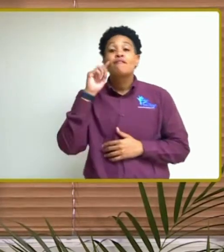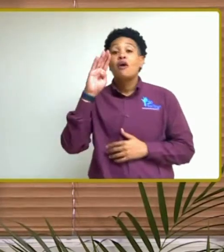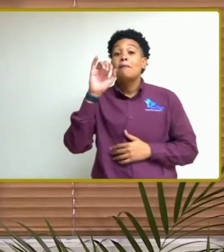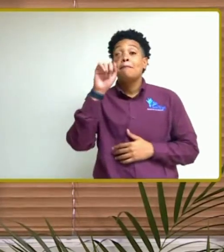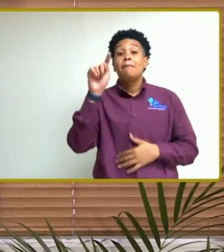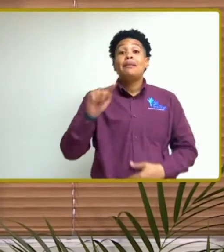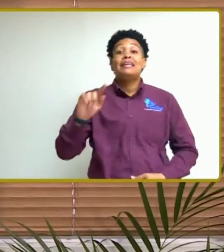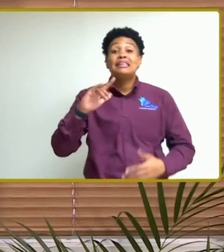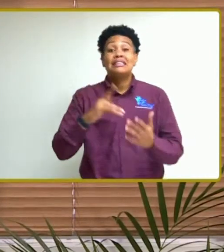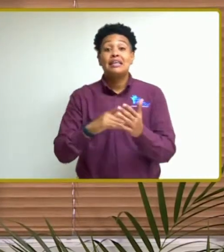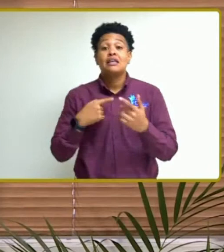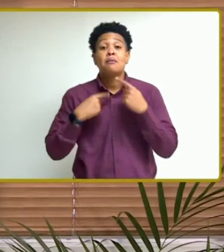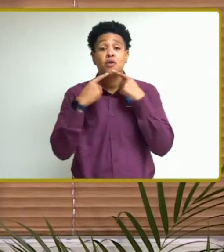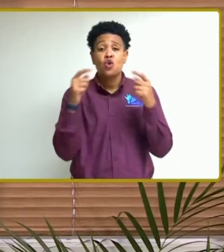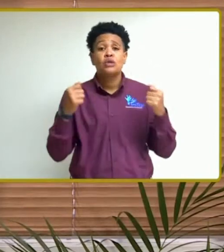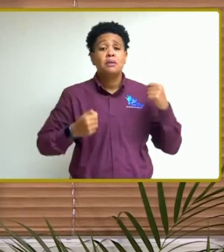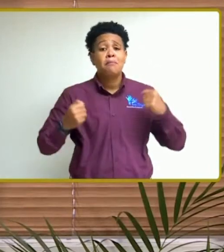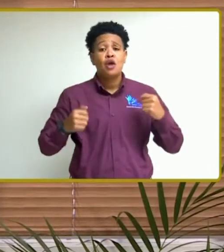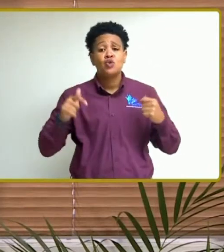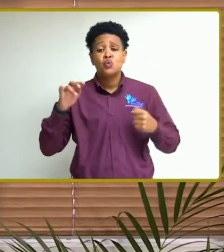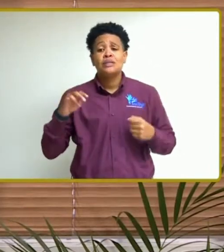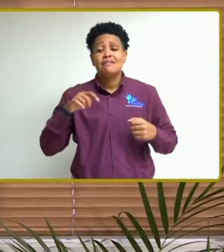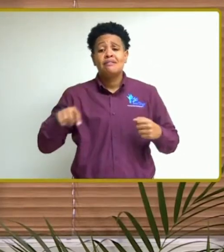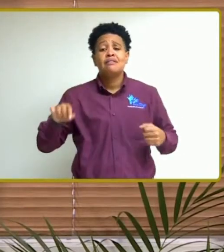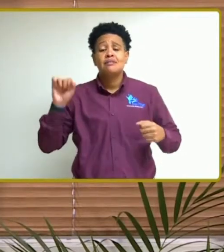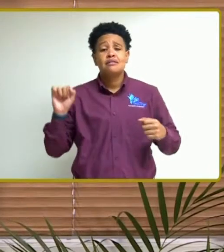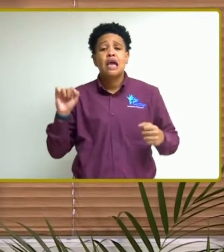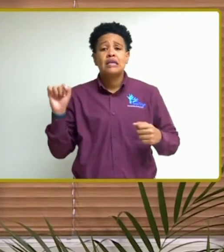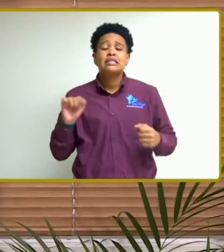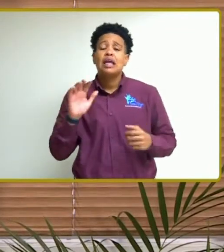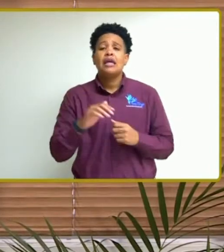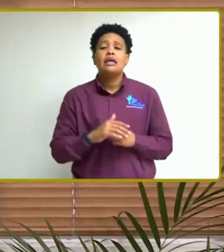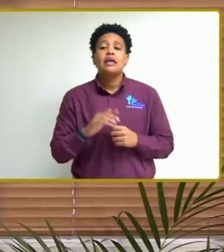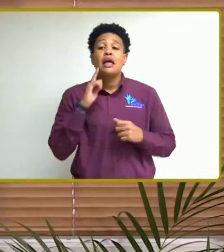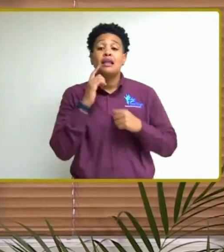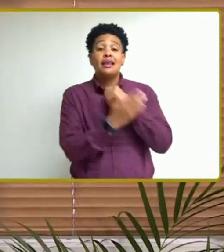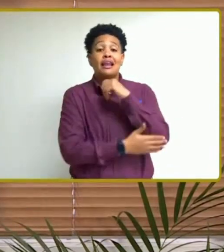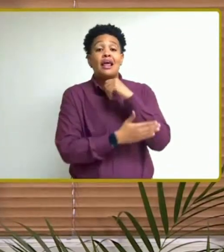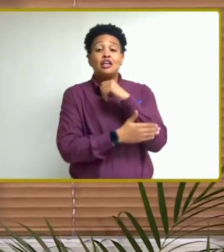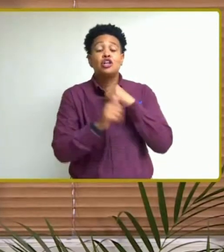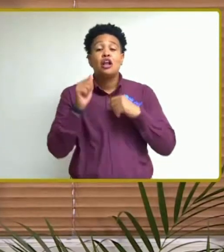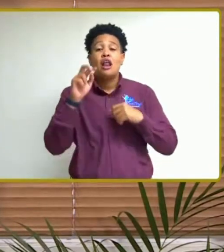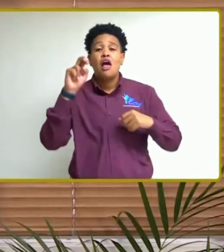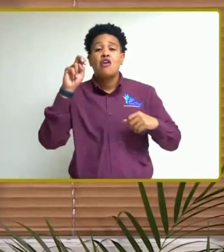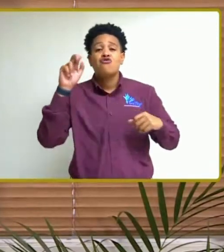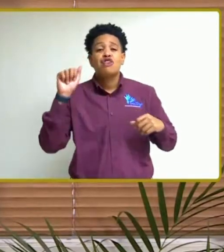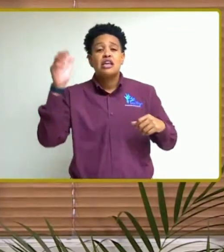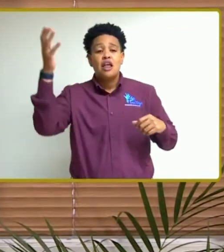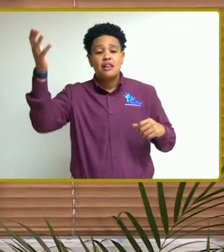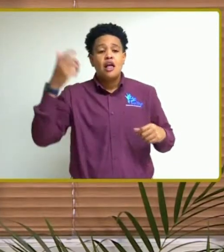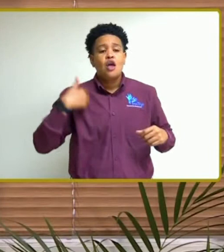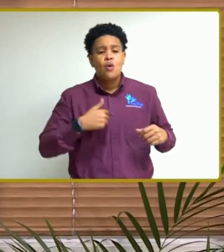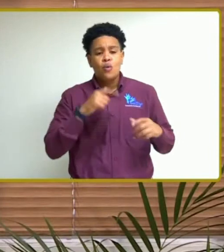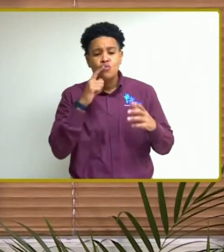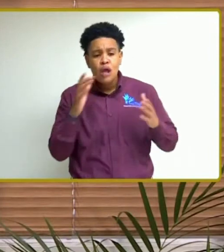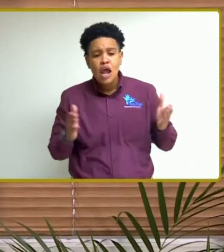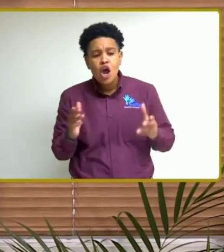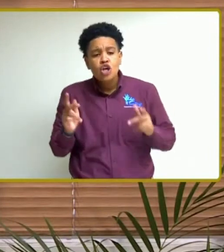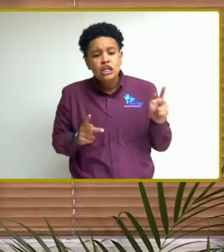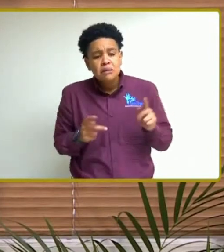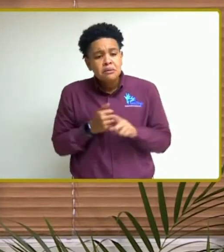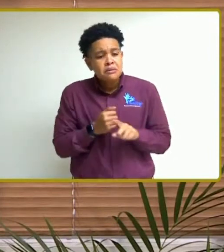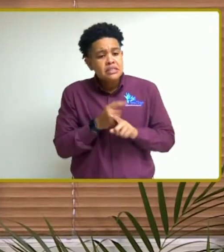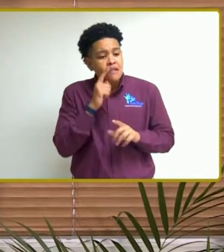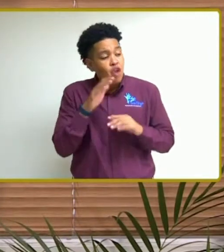I'm announcing for March 27th, this Saturday, at the National Arena, we encourage persons to